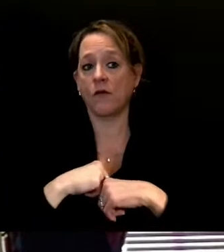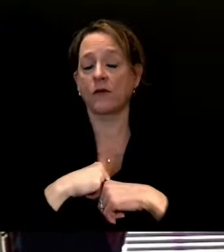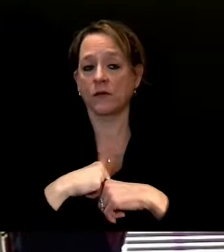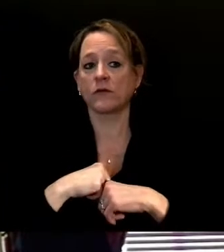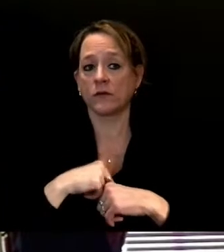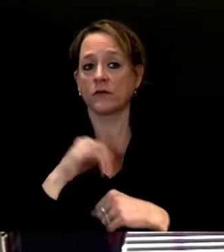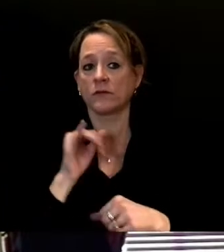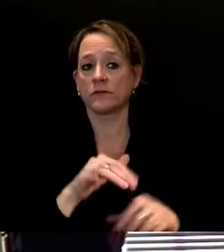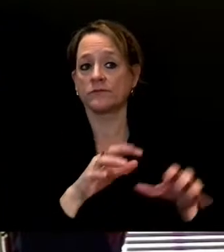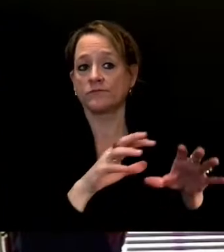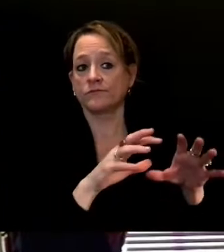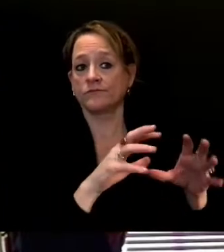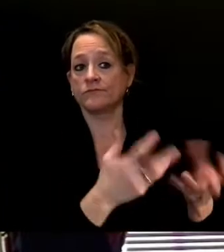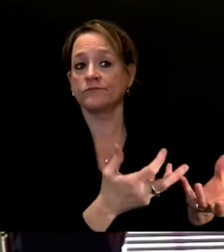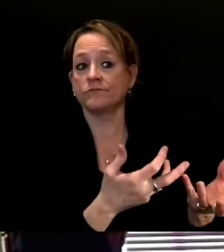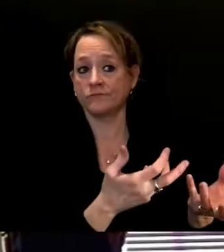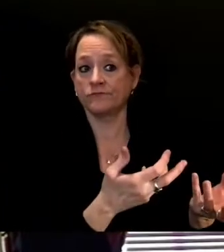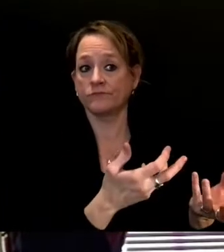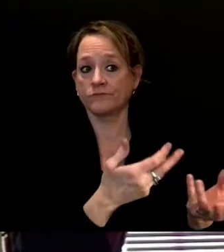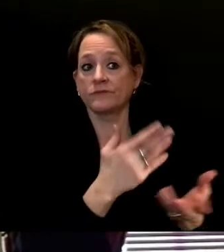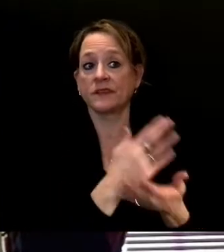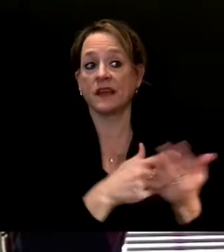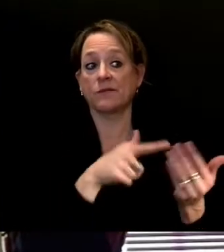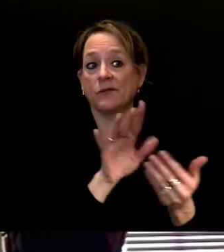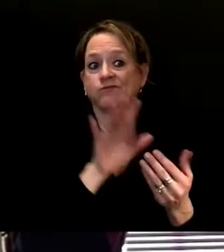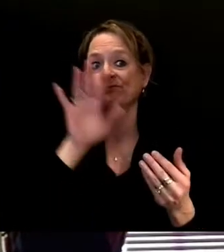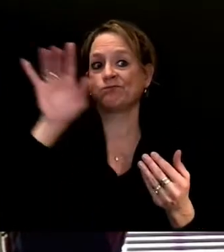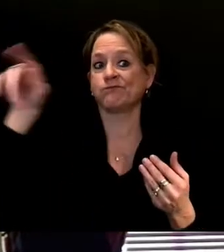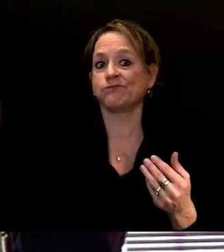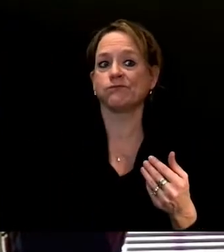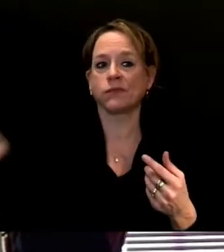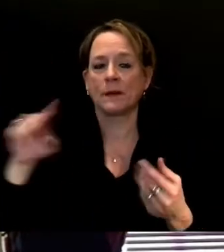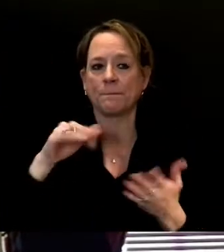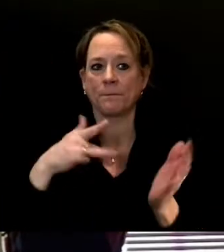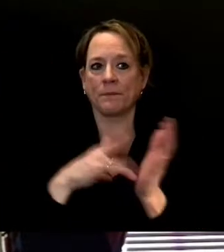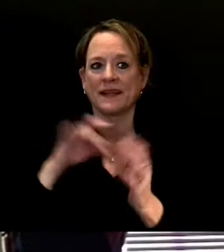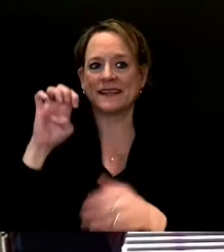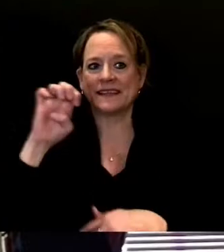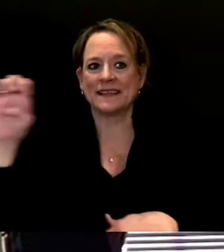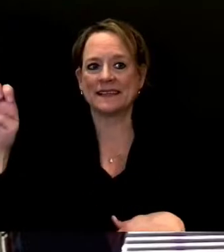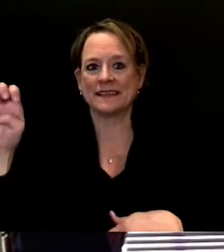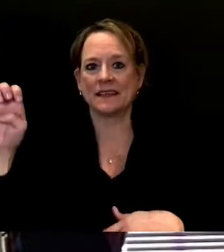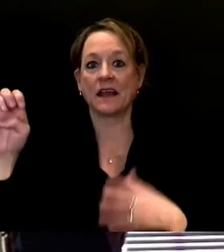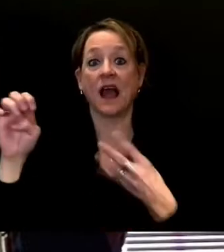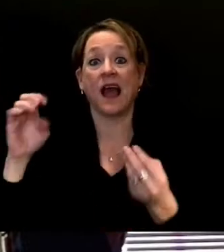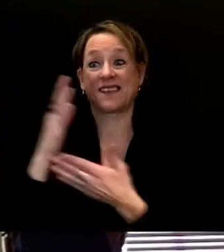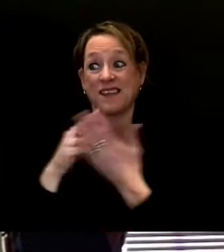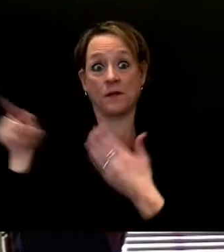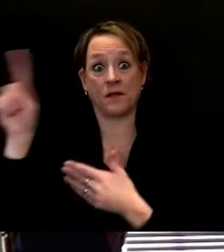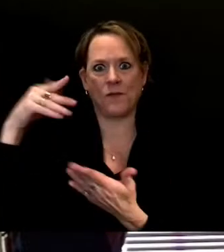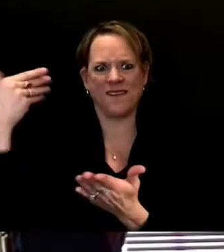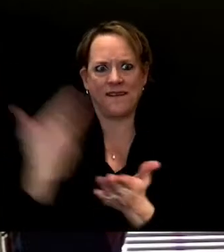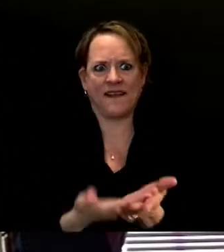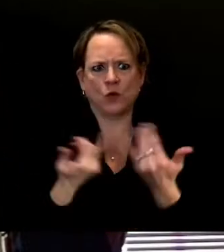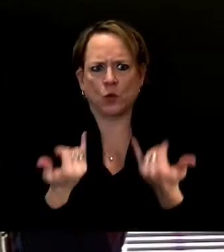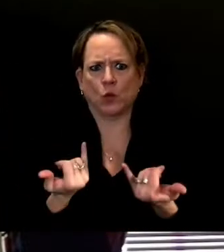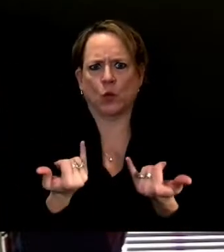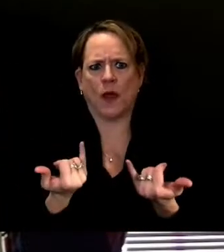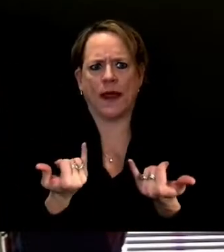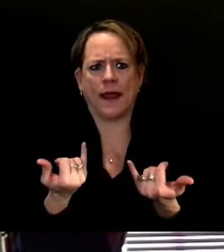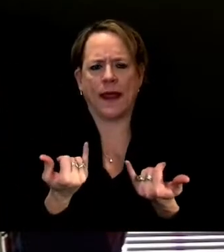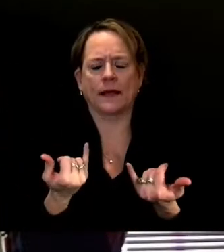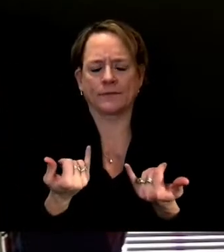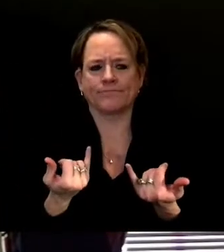East up until just today, and so that's been a problem for us as far as getting more